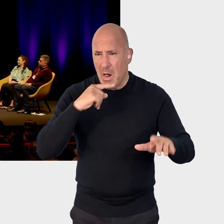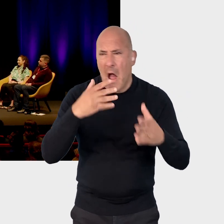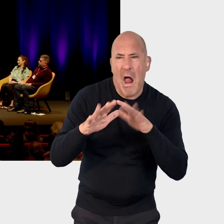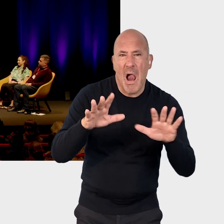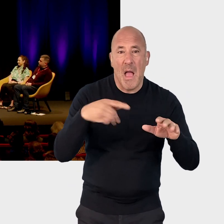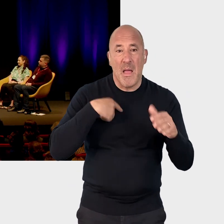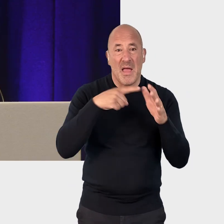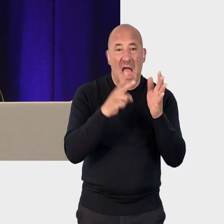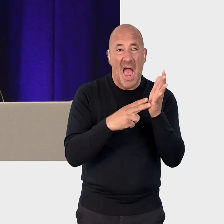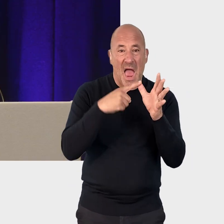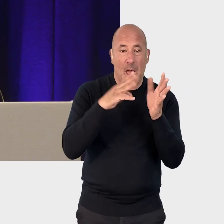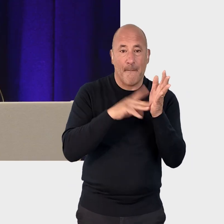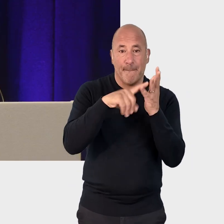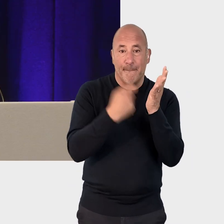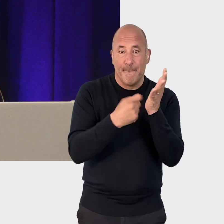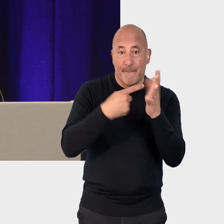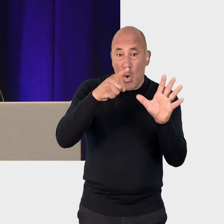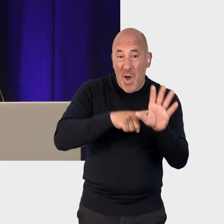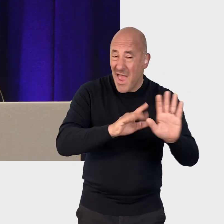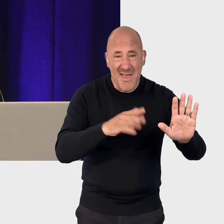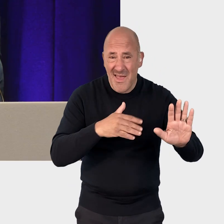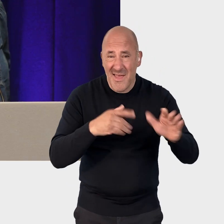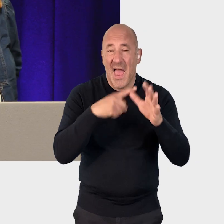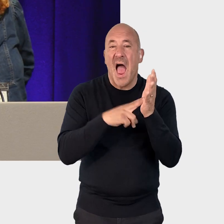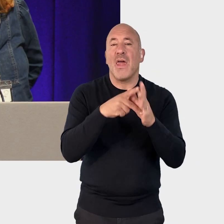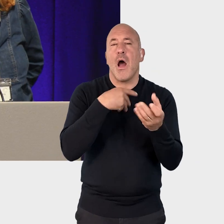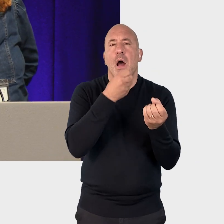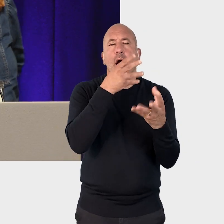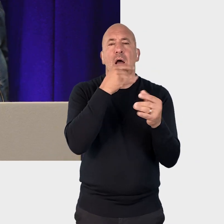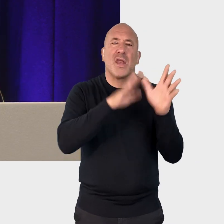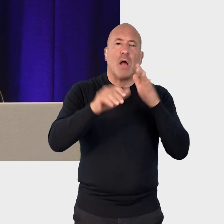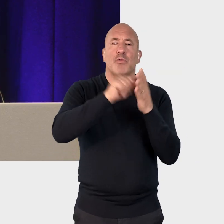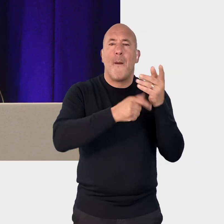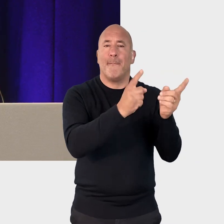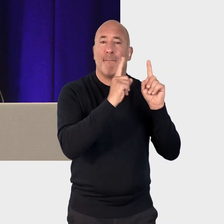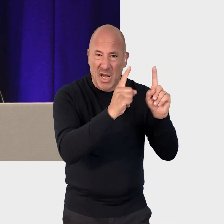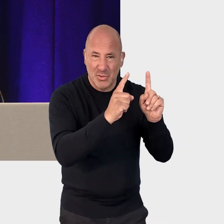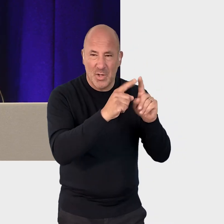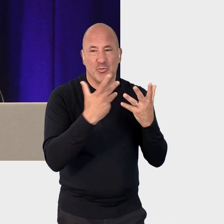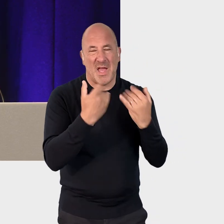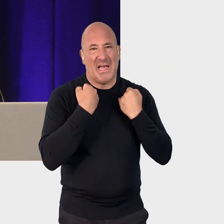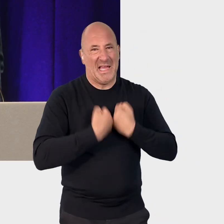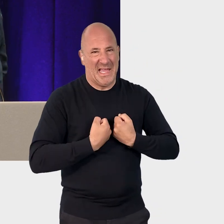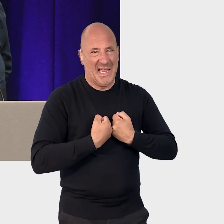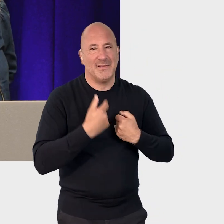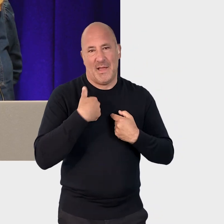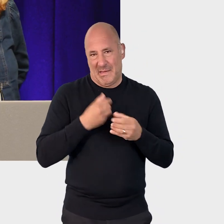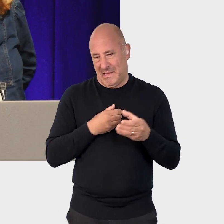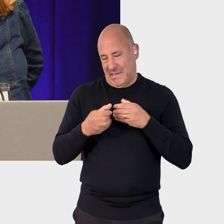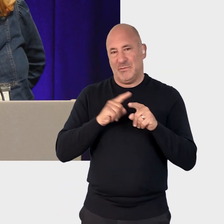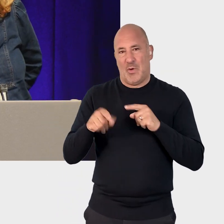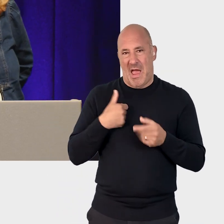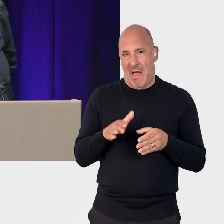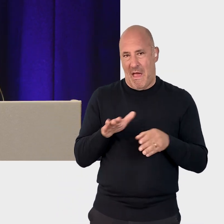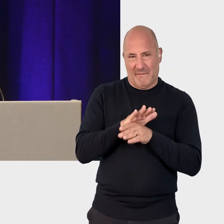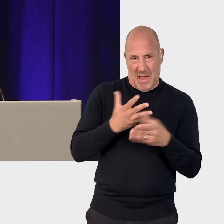So firstly, it's been addressed, the elephant in the room. I am not Anna Murray. Anna is our brilliant national programmes manager, who's sadly ill today. So I'm going